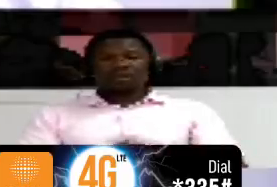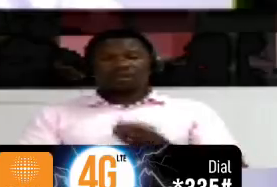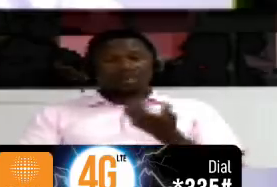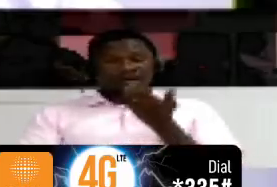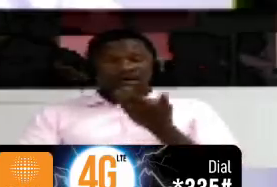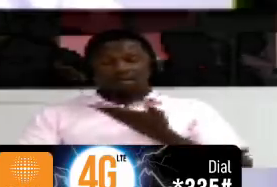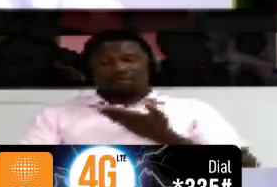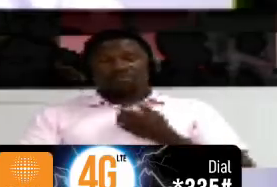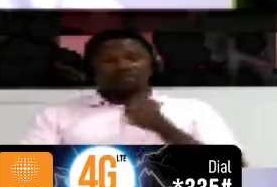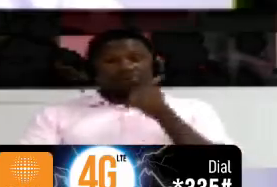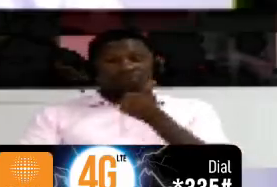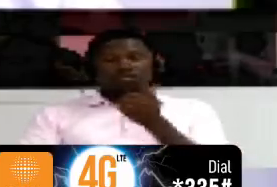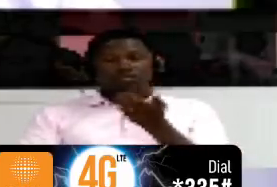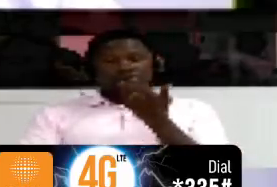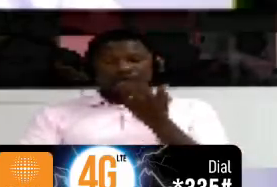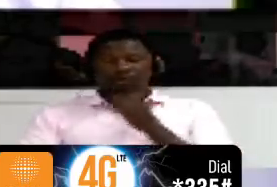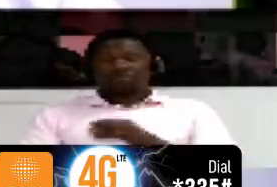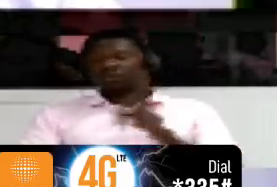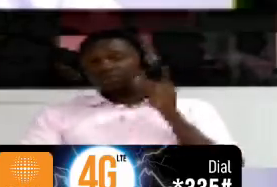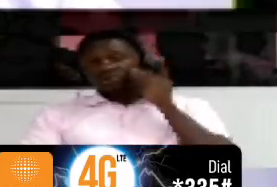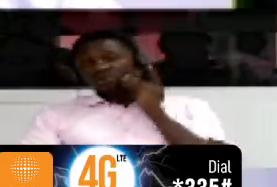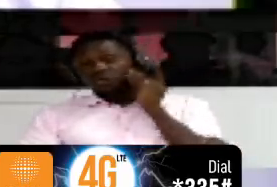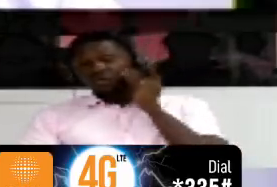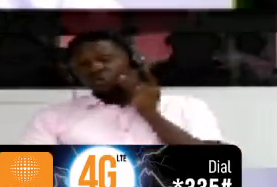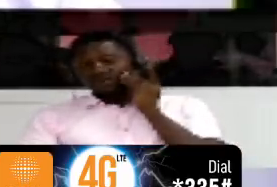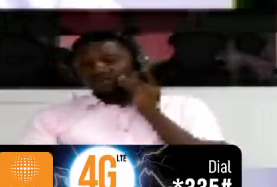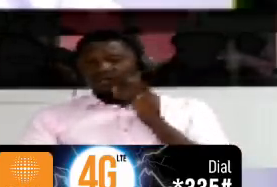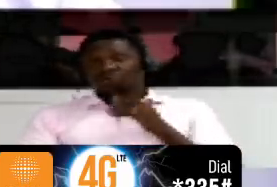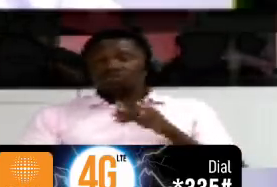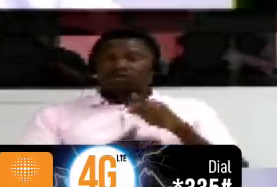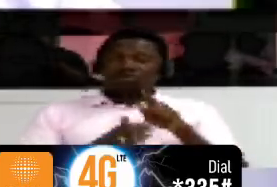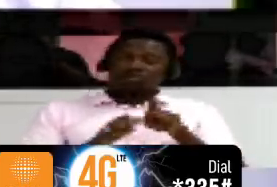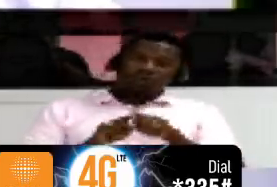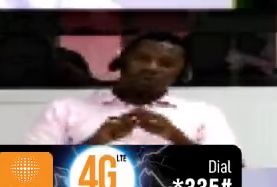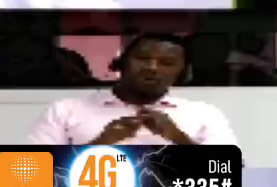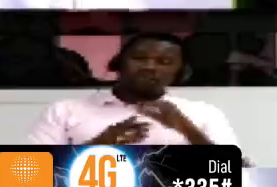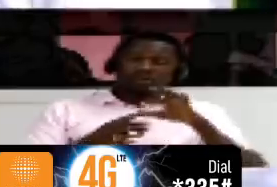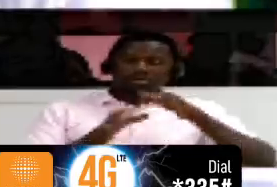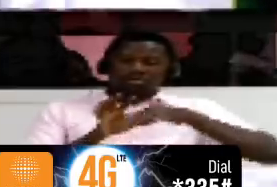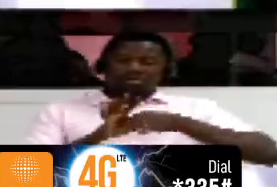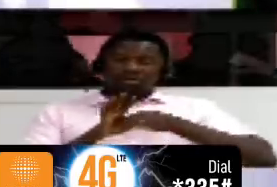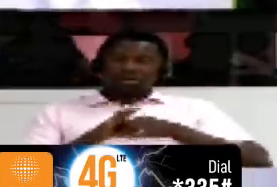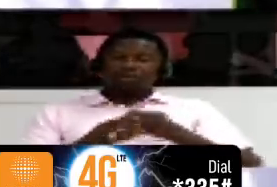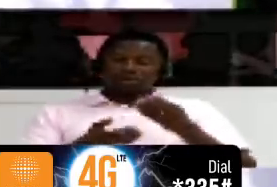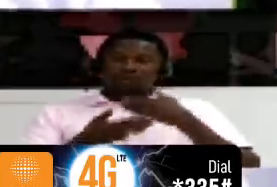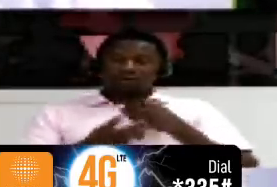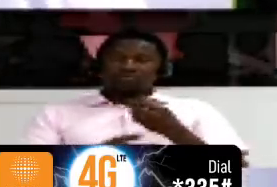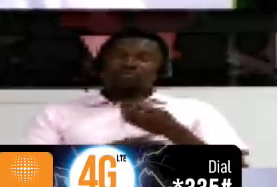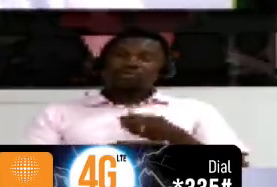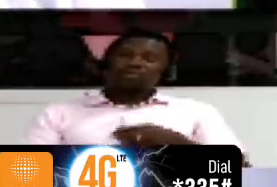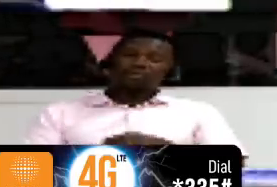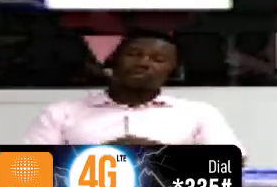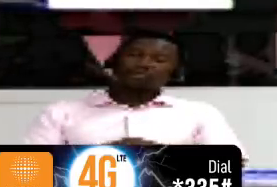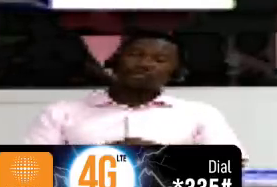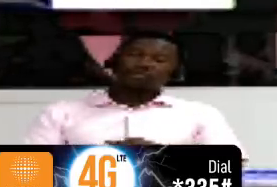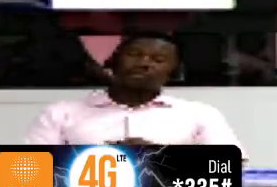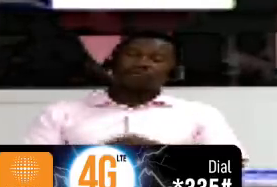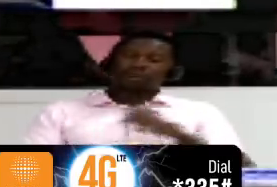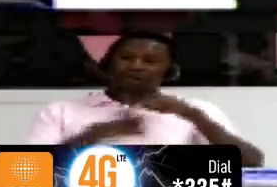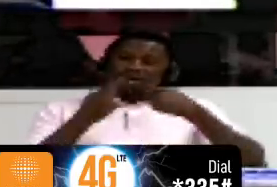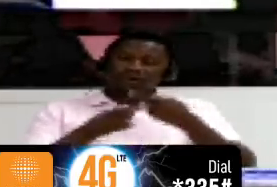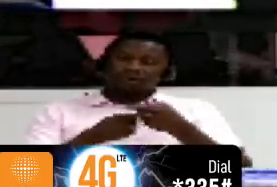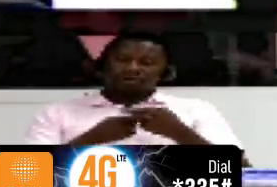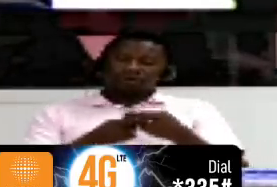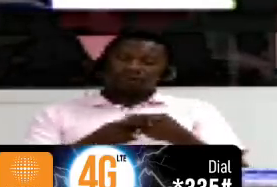I had a very good meal. Domoda with meat, that was what was given to me. So